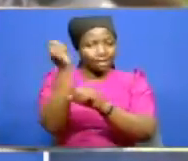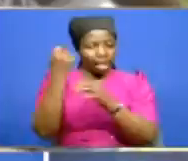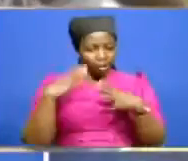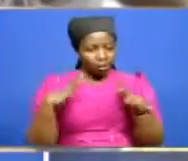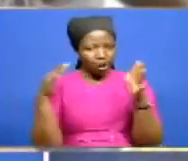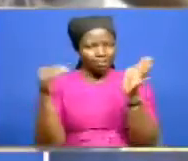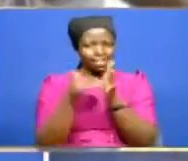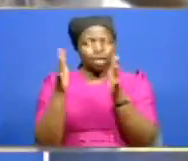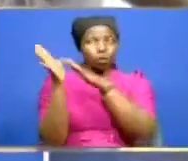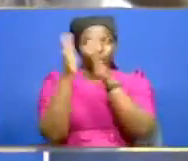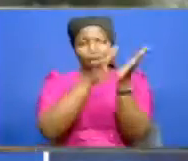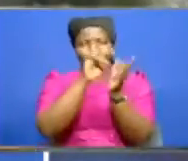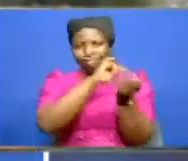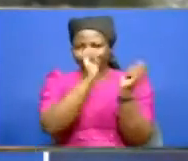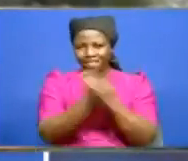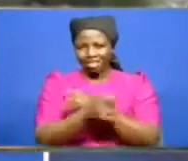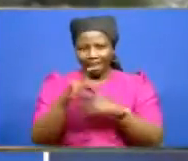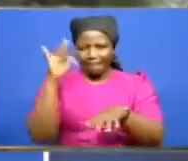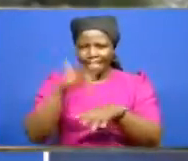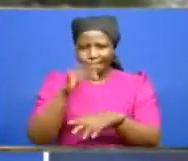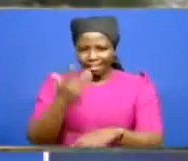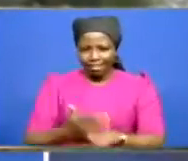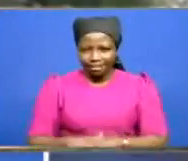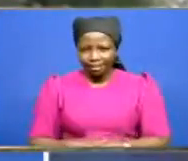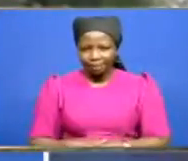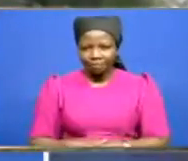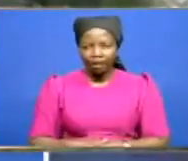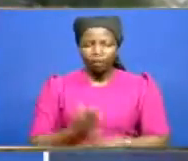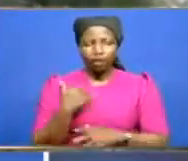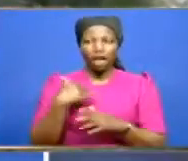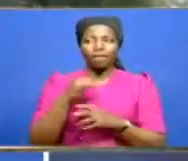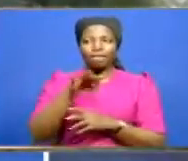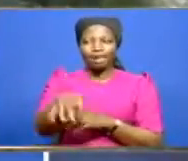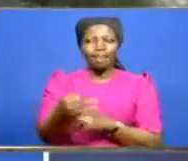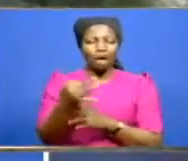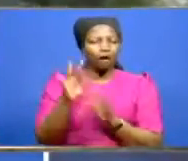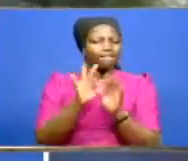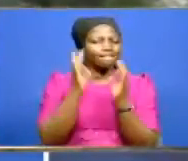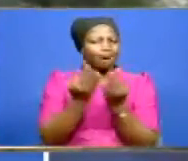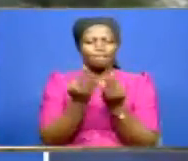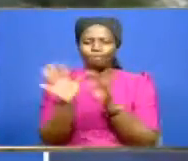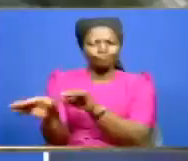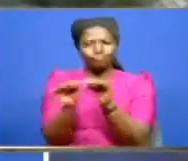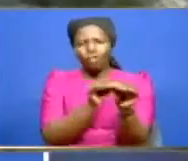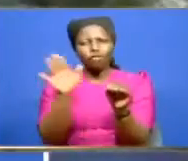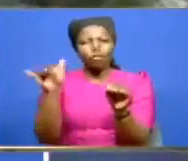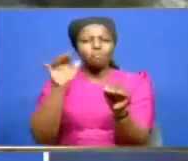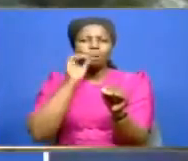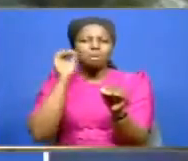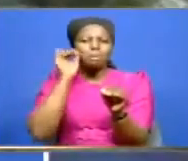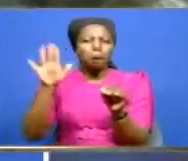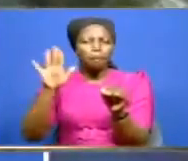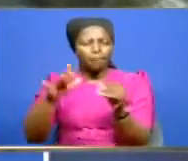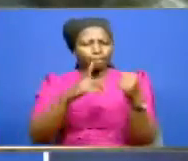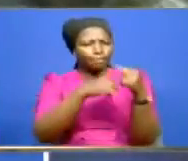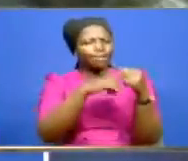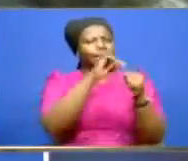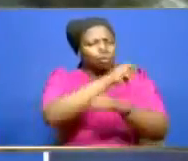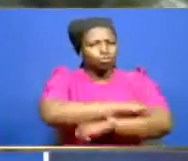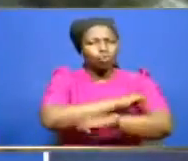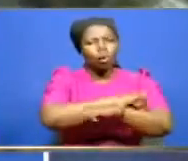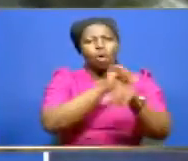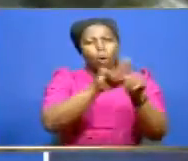na athari za mabadiliko hayo. So we've heard that 3,000 families have been displaced. There's over 6 schools underwater.